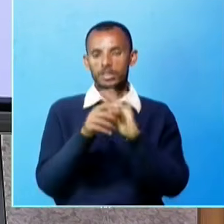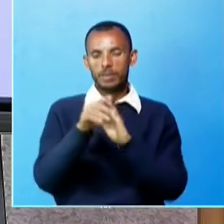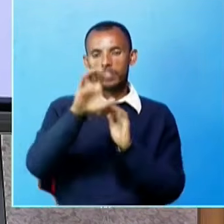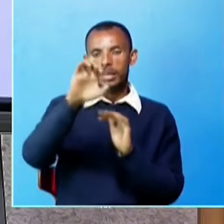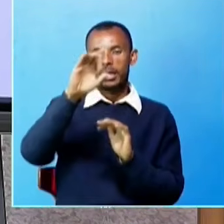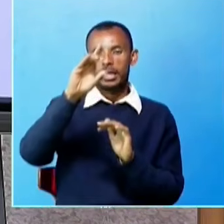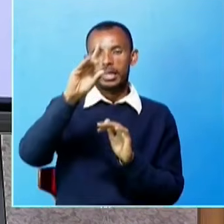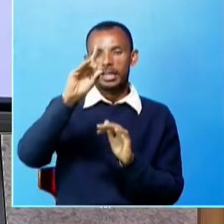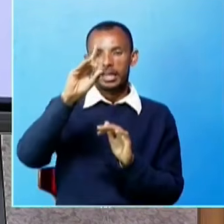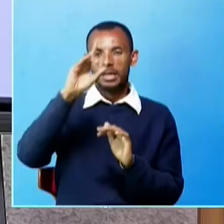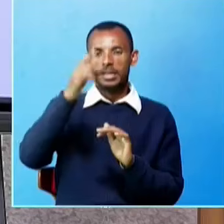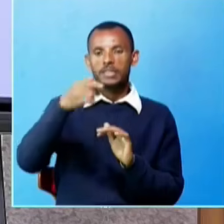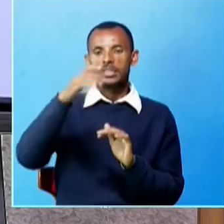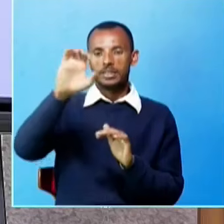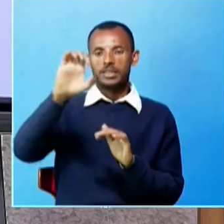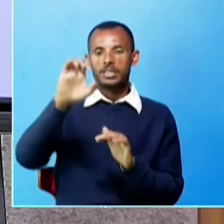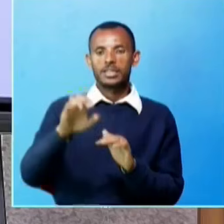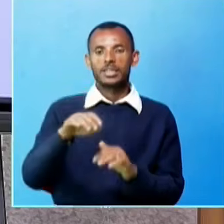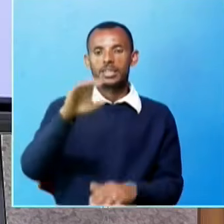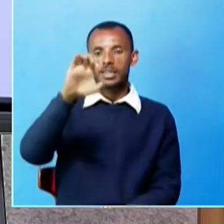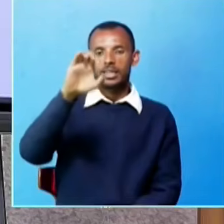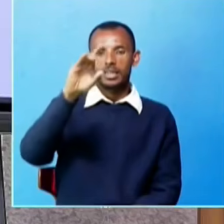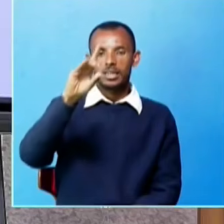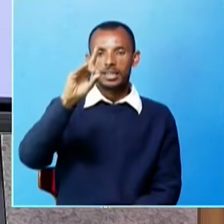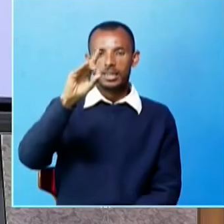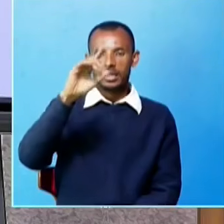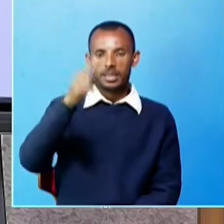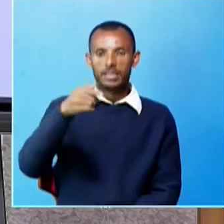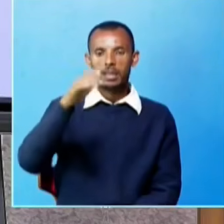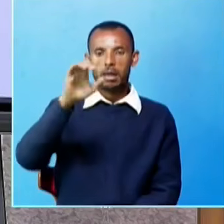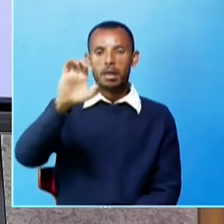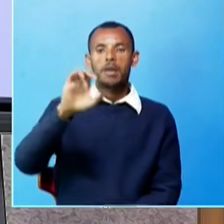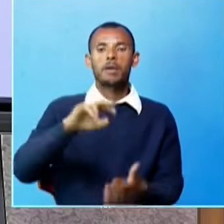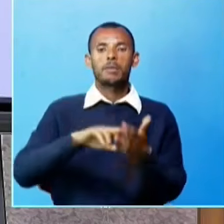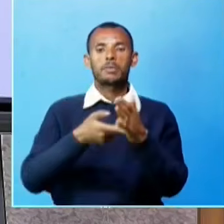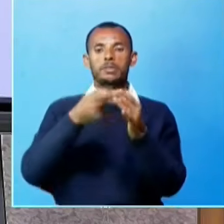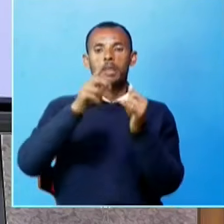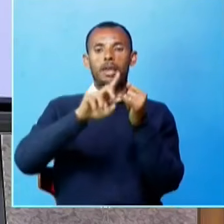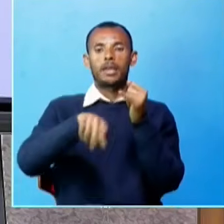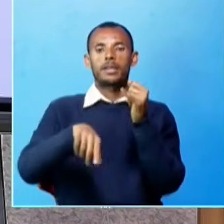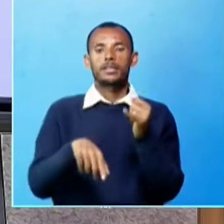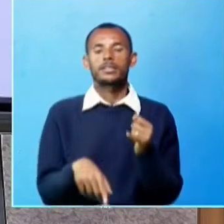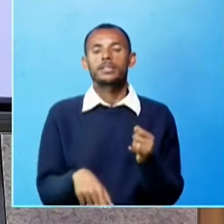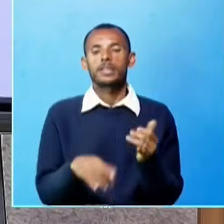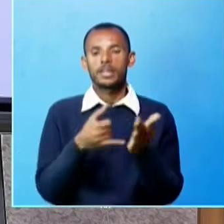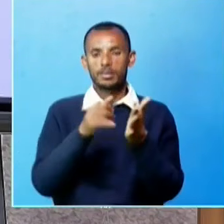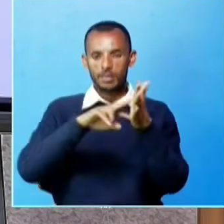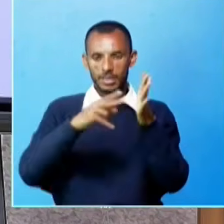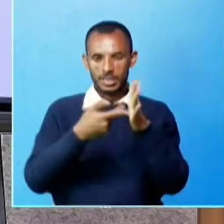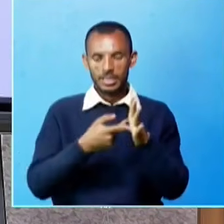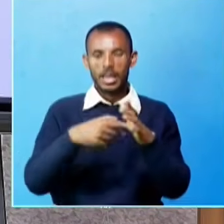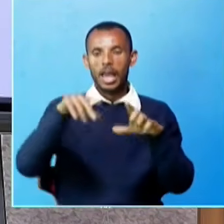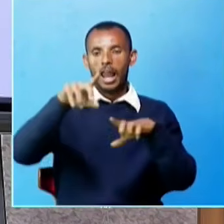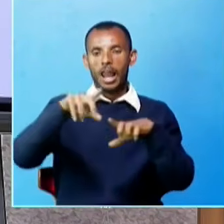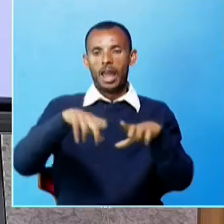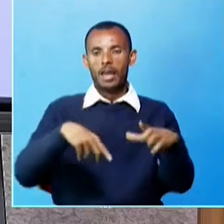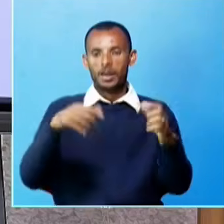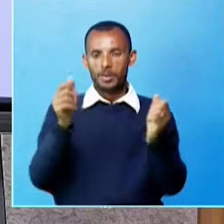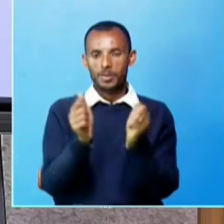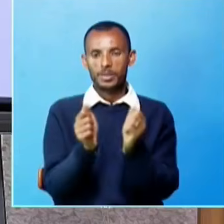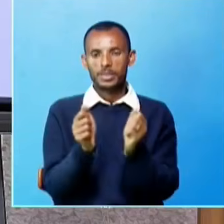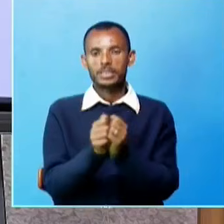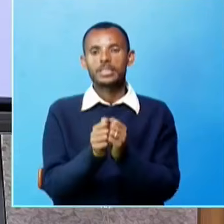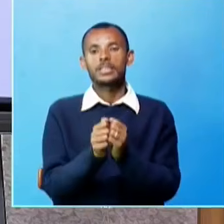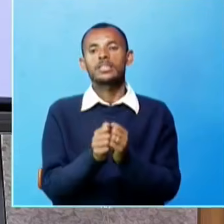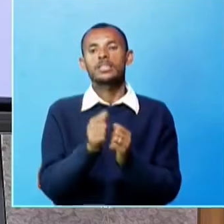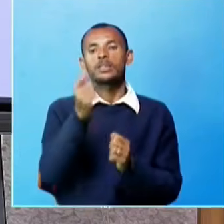EDGE. Okay, it's not AGE. Okay, so edges are a line segment which is the intersection